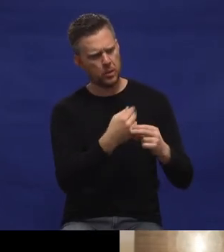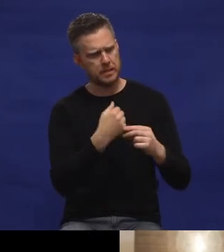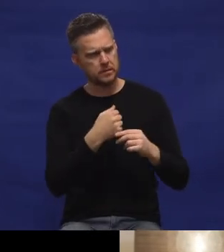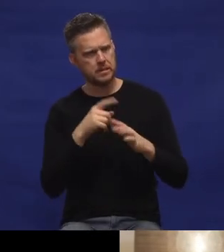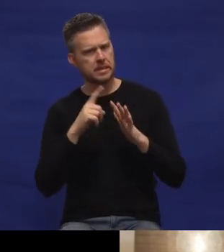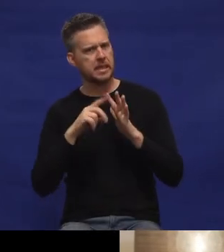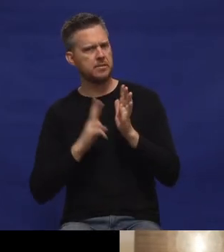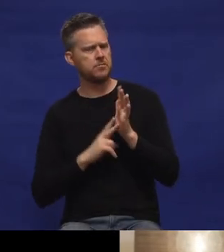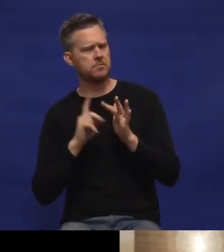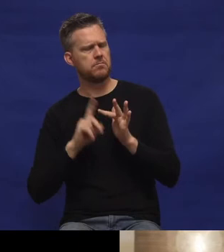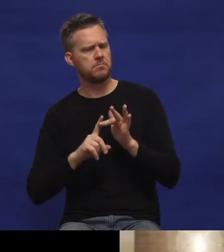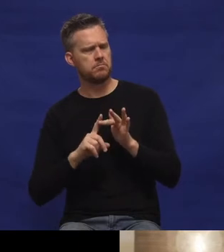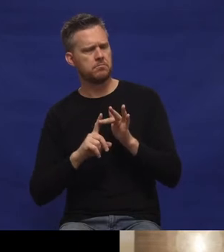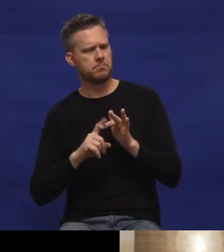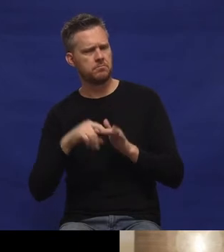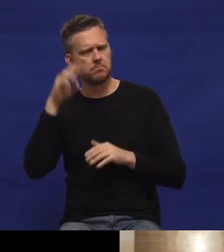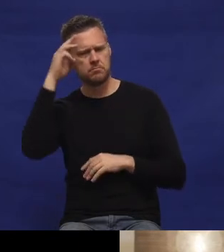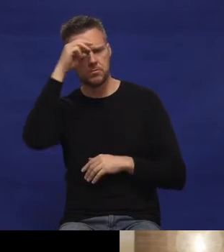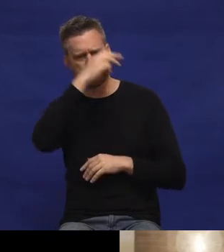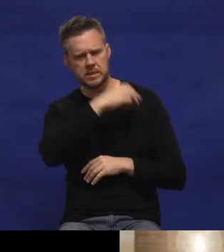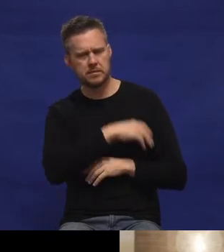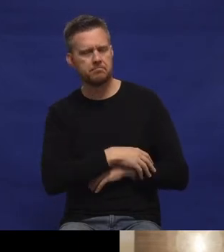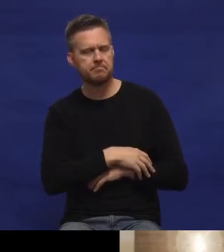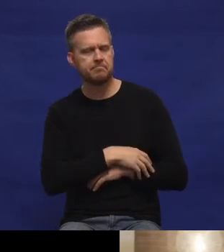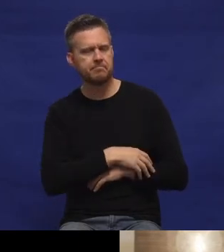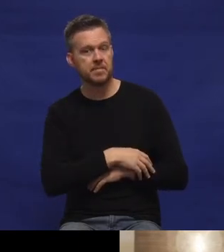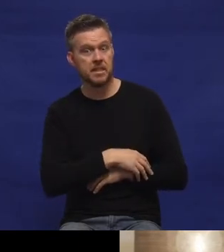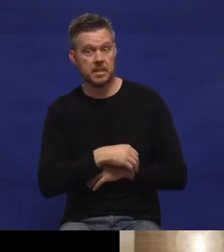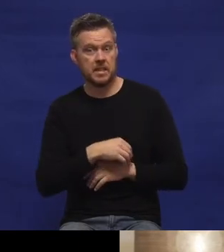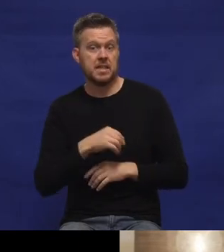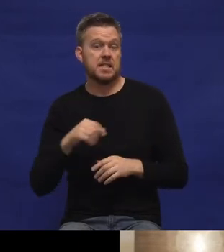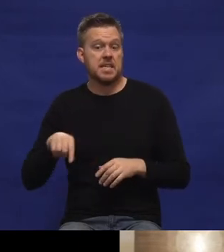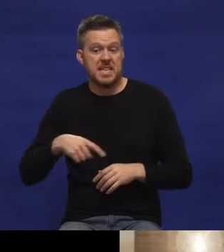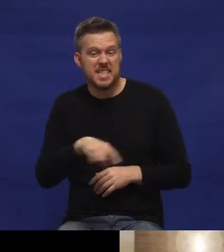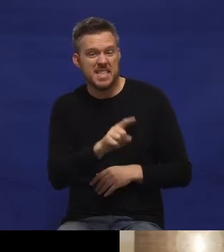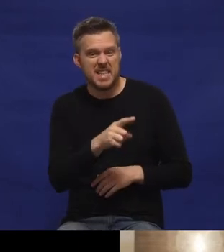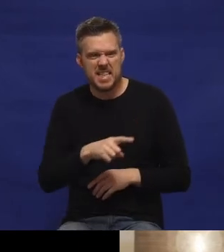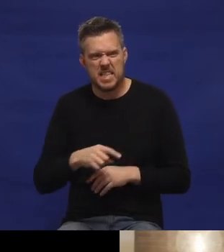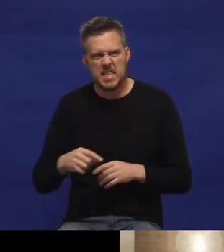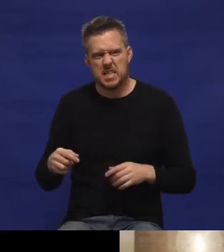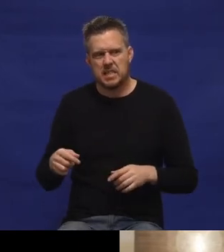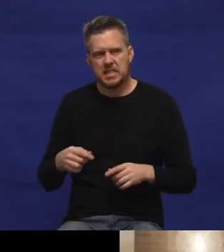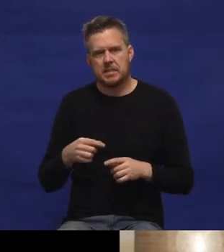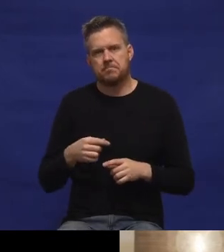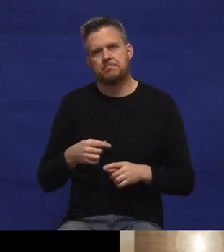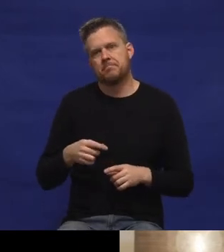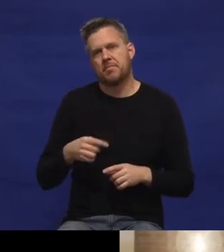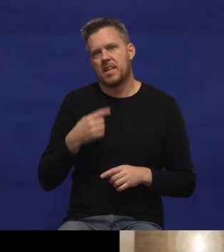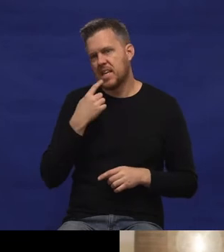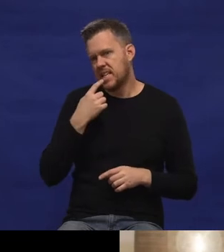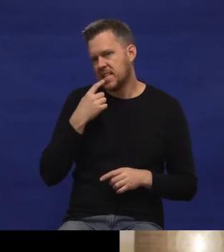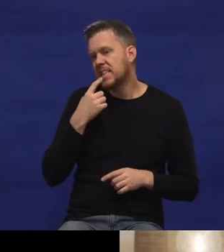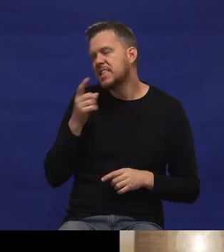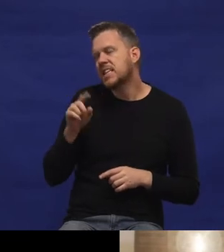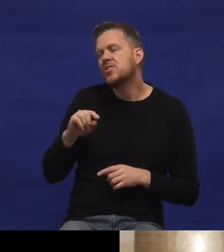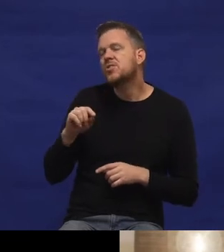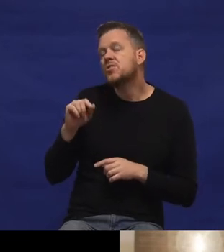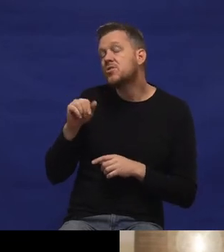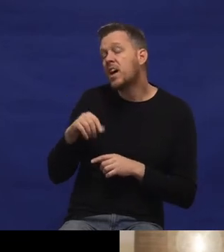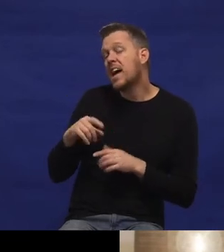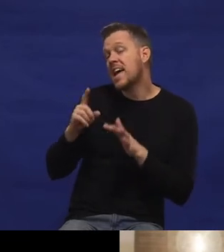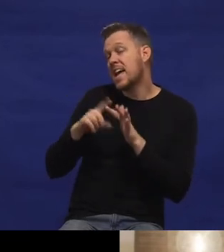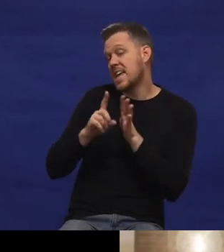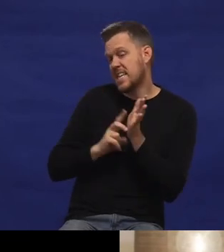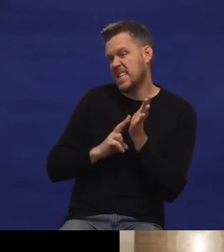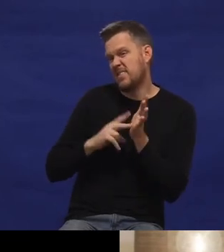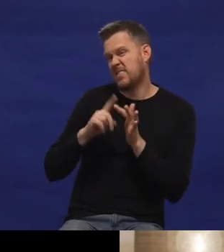what they're actually saying. The snake exaggerates the truth. So, Eve, you're not allowed to eat of any